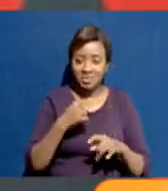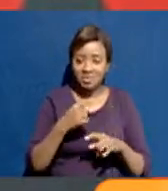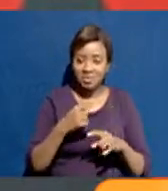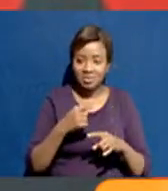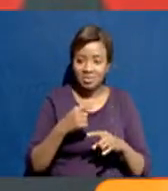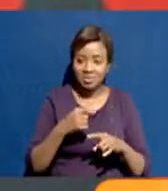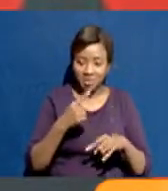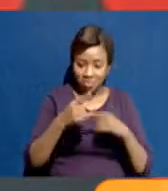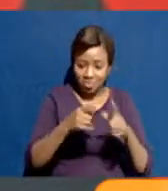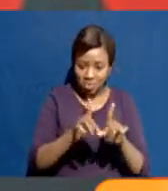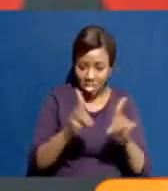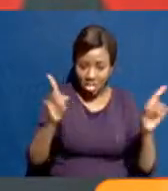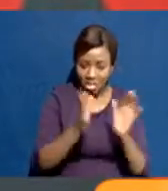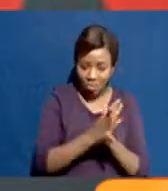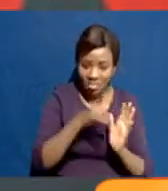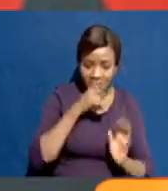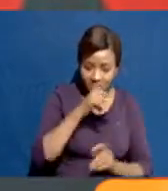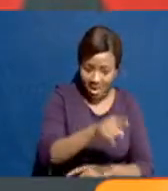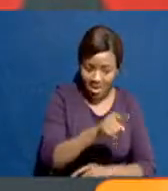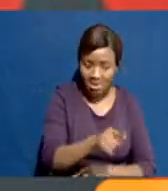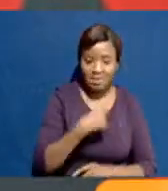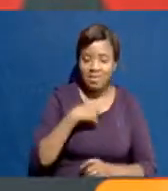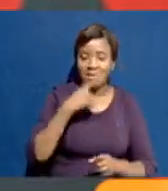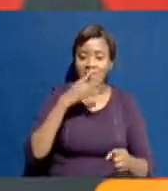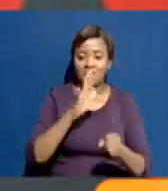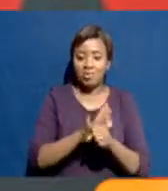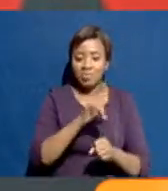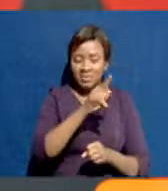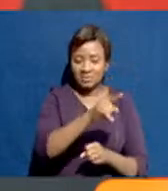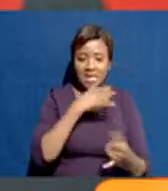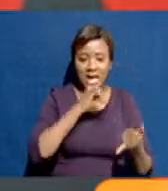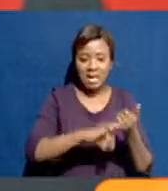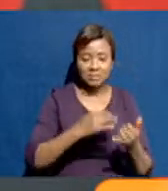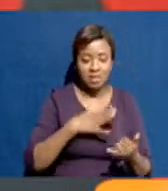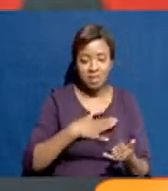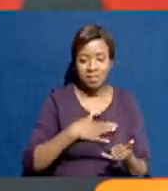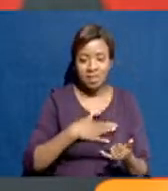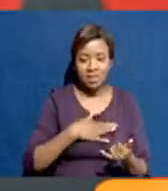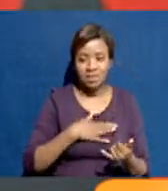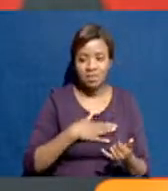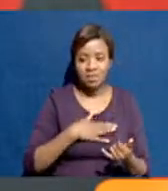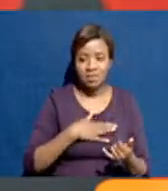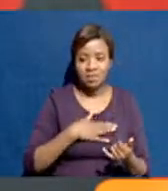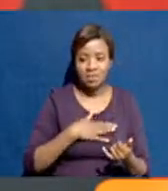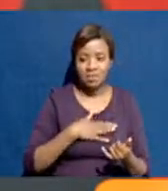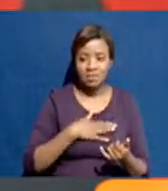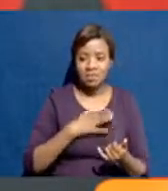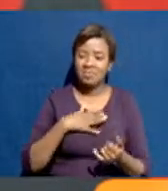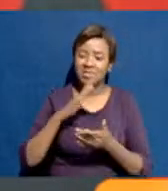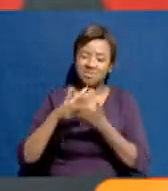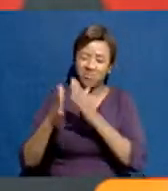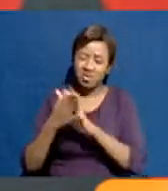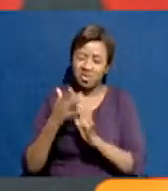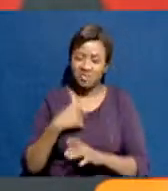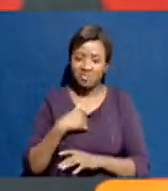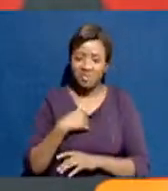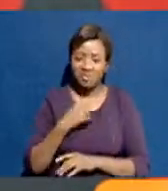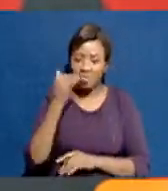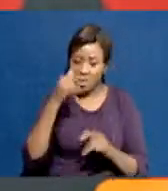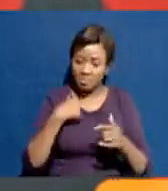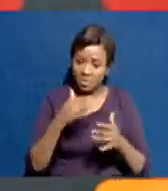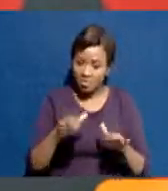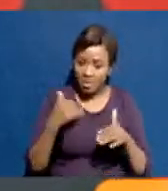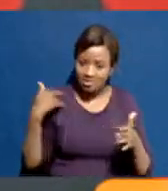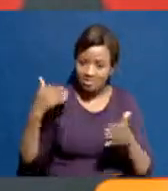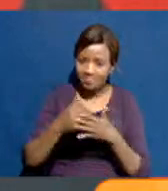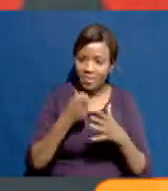promise he's my husband. I won't look for anyone else. So just forgive me for doing this before I went to the altar. But